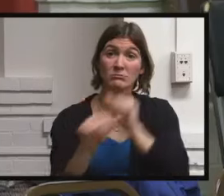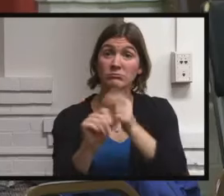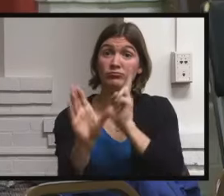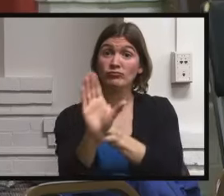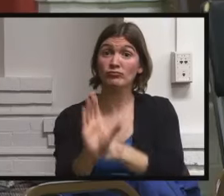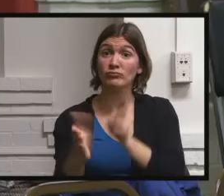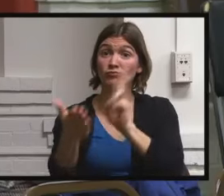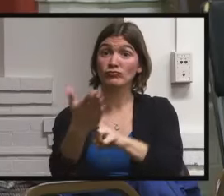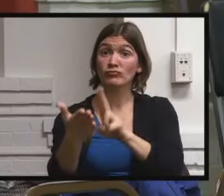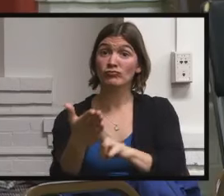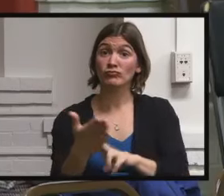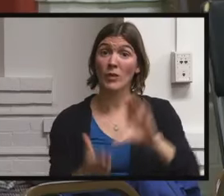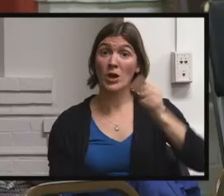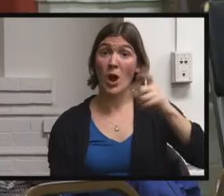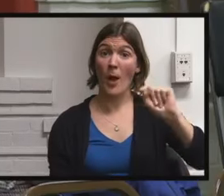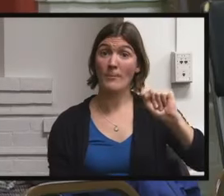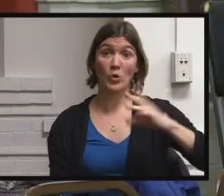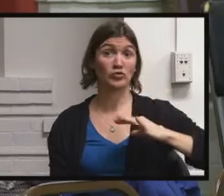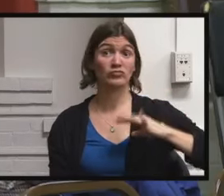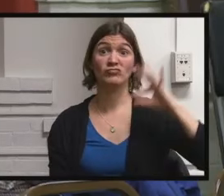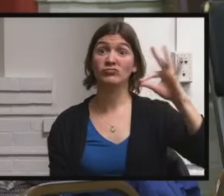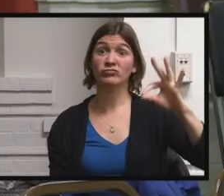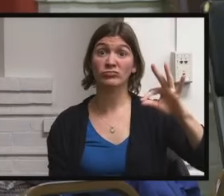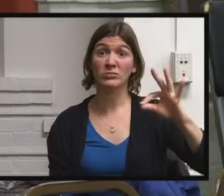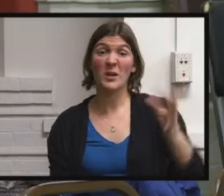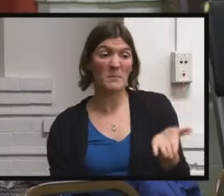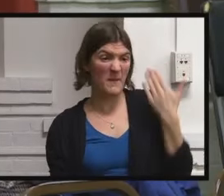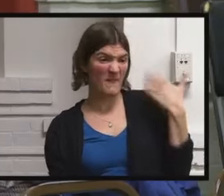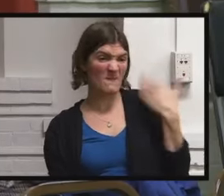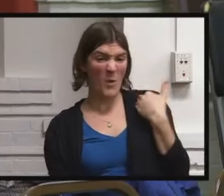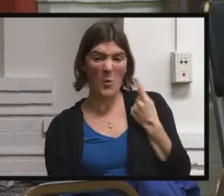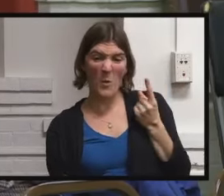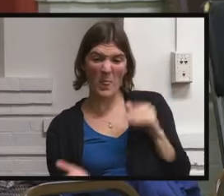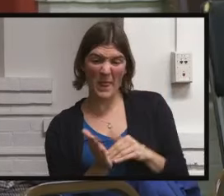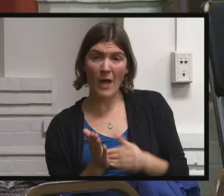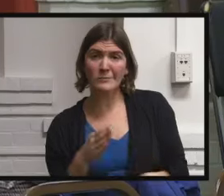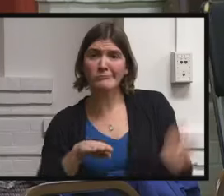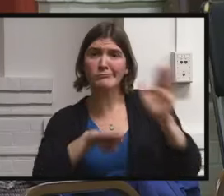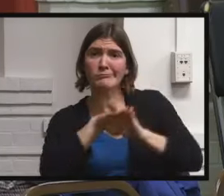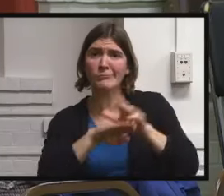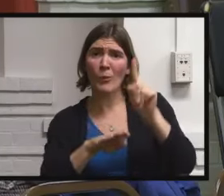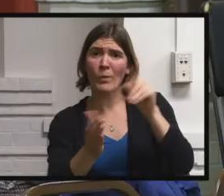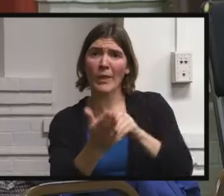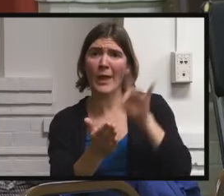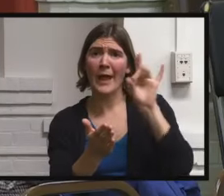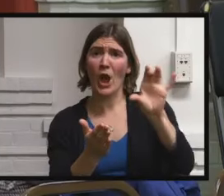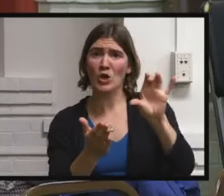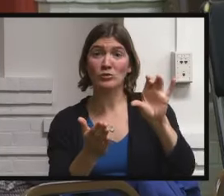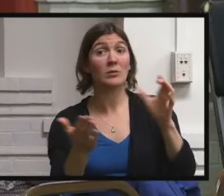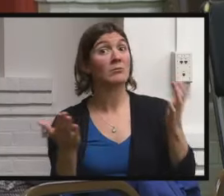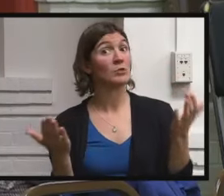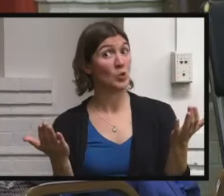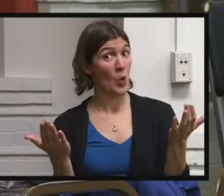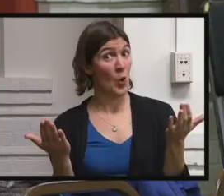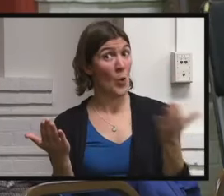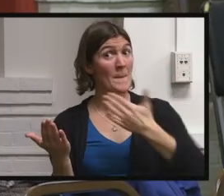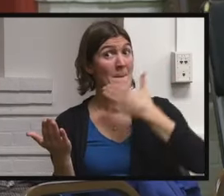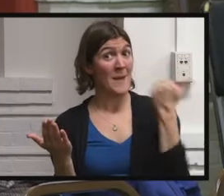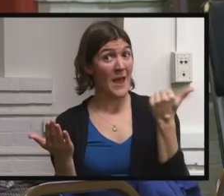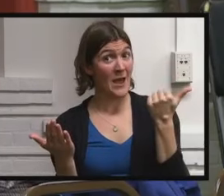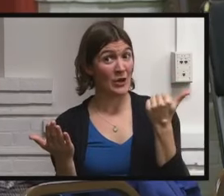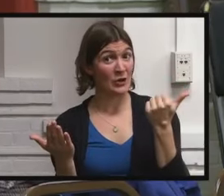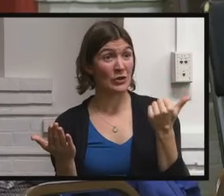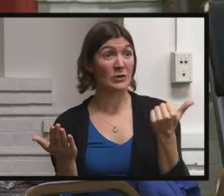really know, there hasn't been a count, but based on up from around 1,000 from prior to pay as you throw. And I believe there's